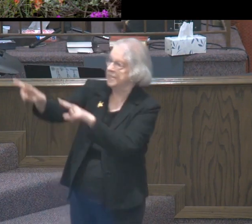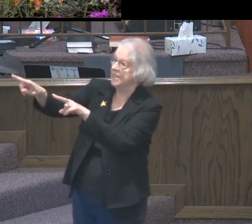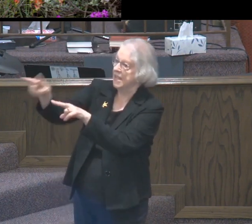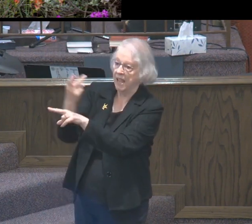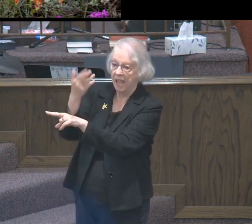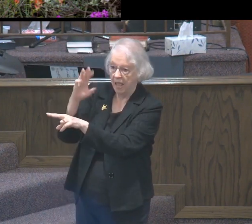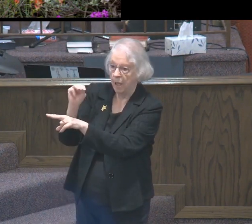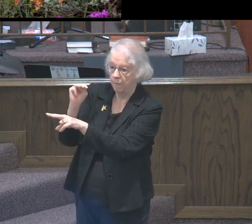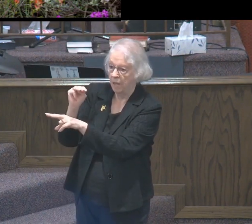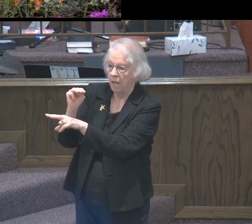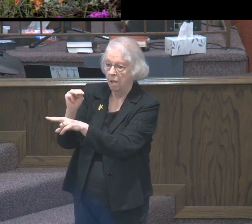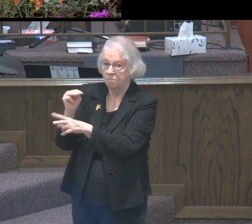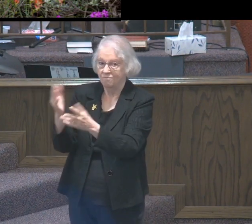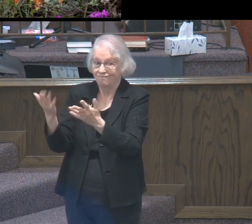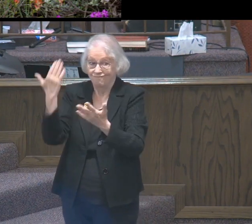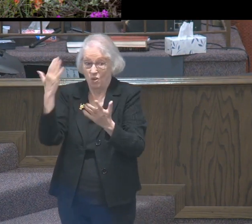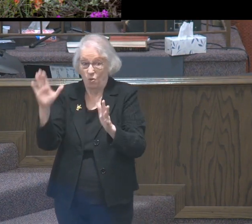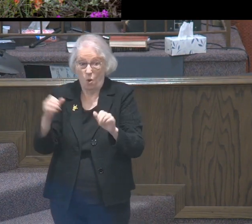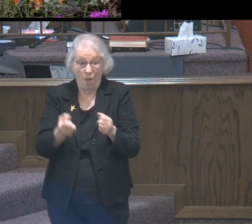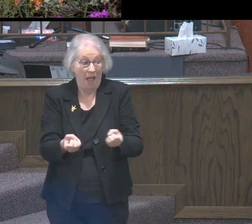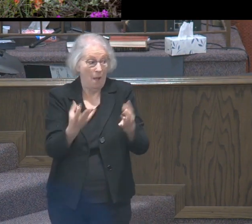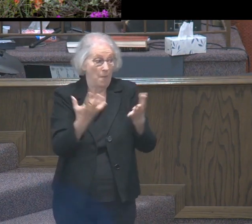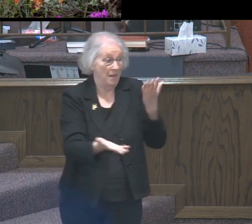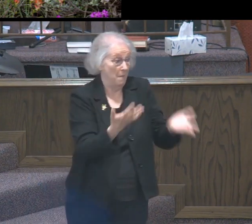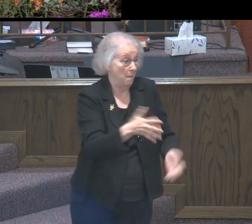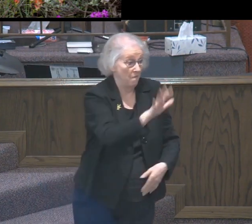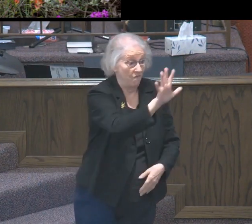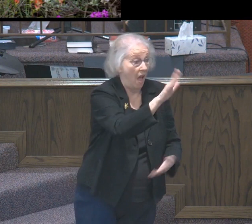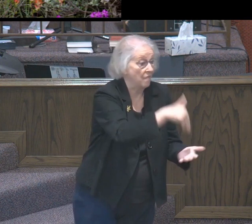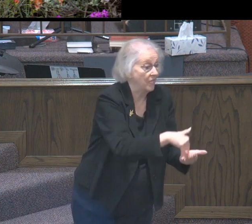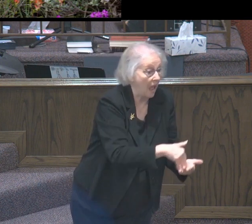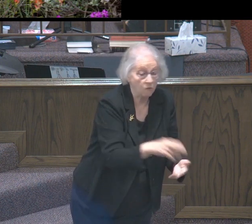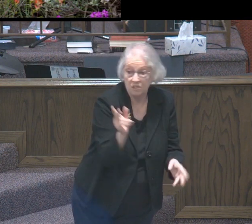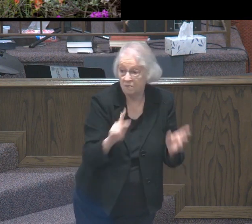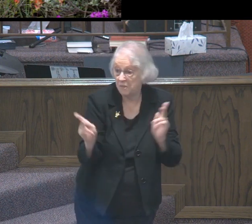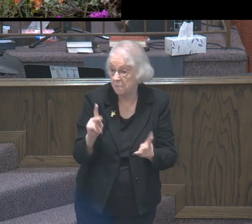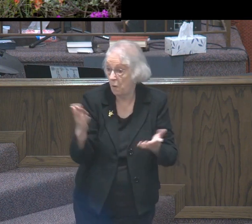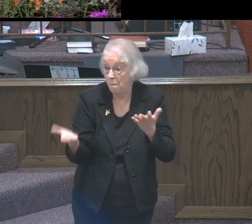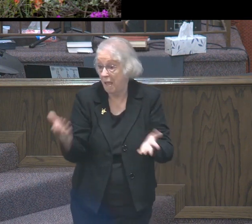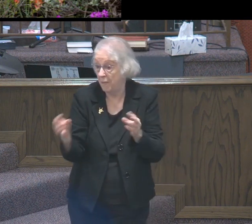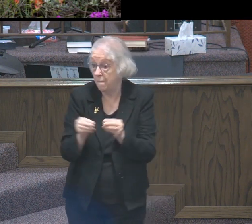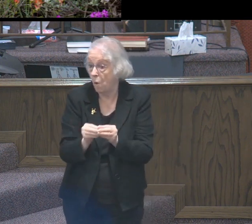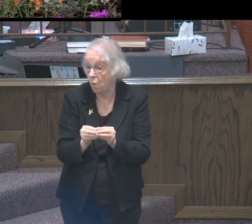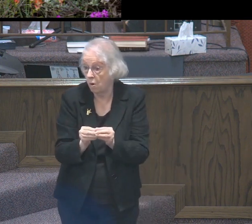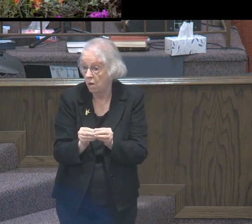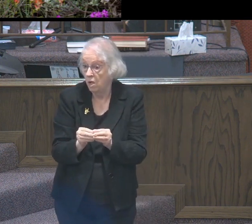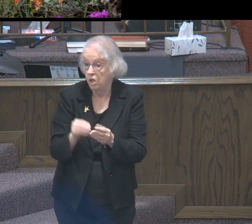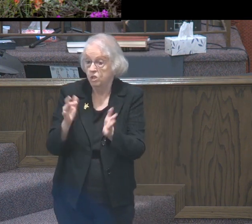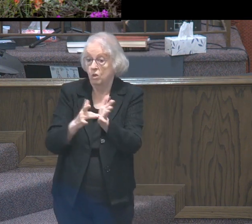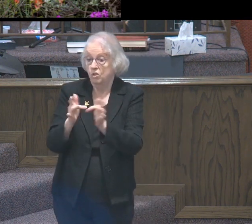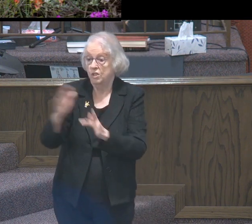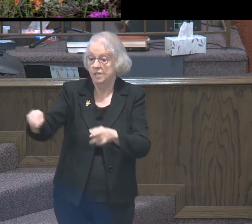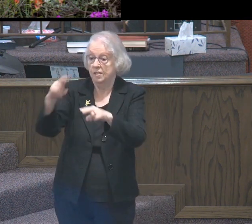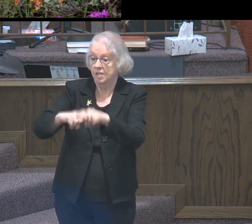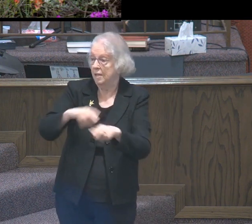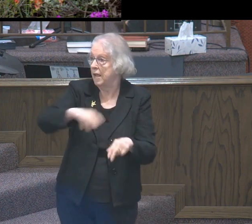us? Well, if you lived in Jesus' time and you weren't a follower of Jesus, or even